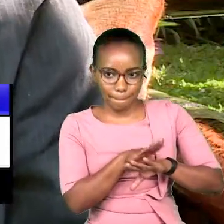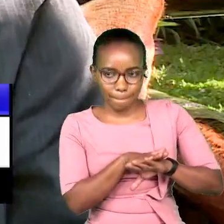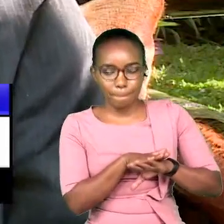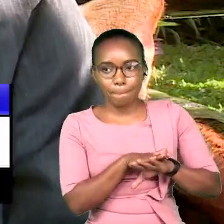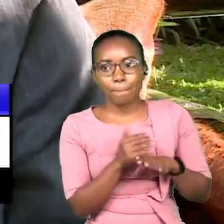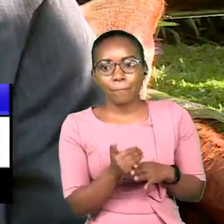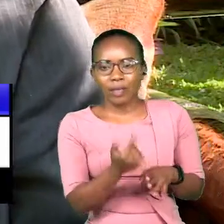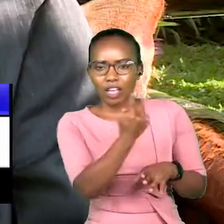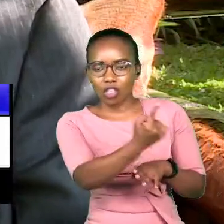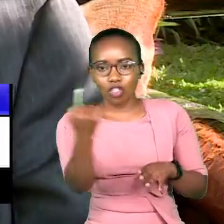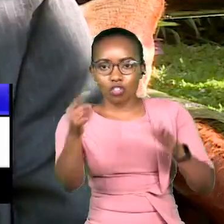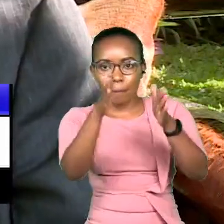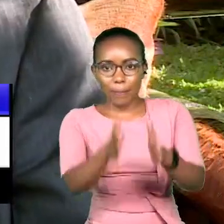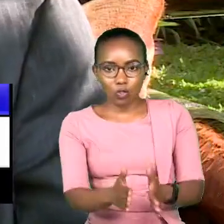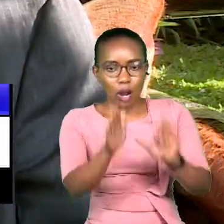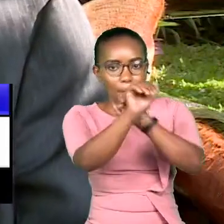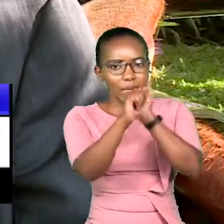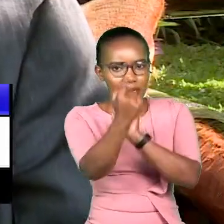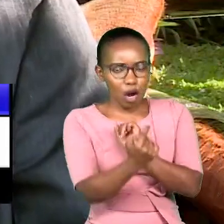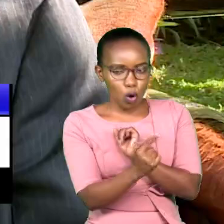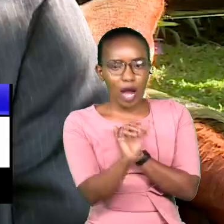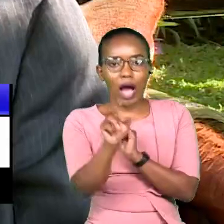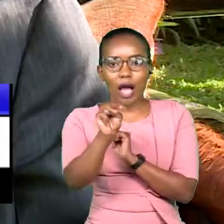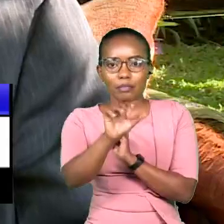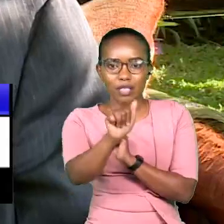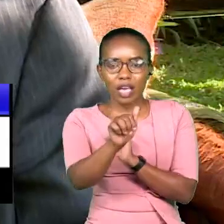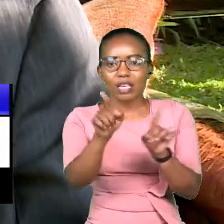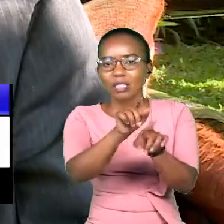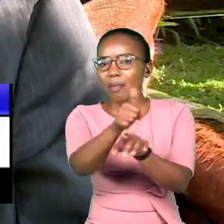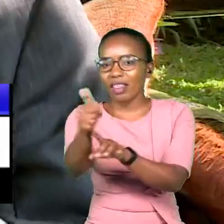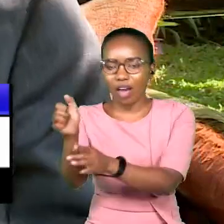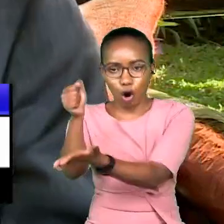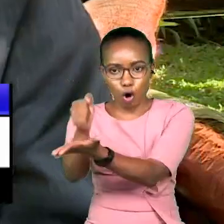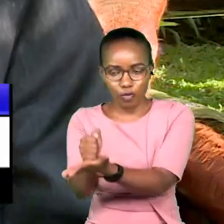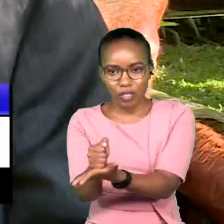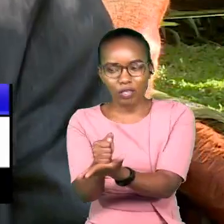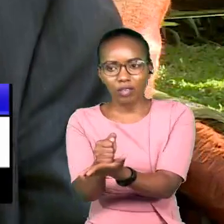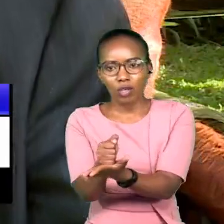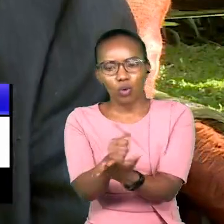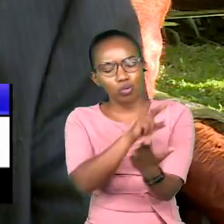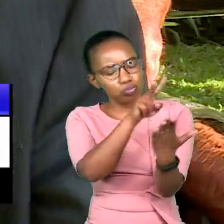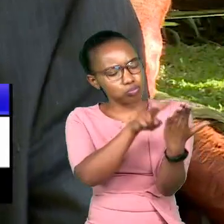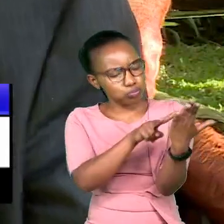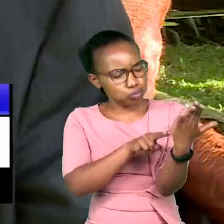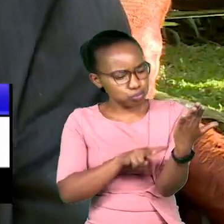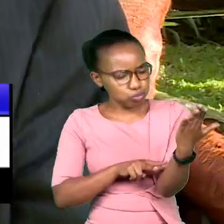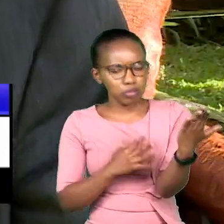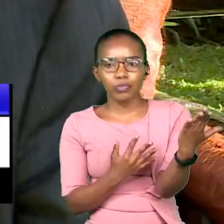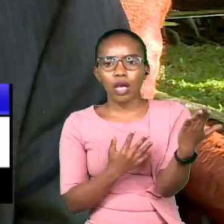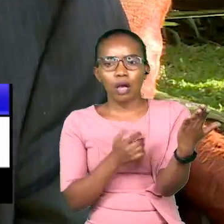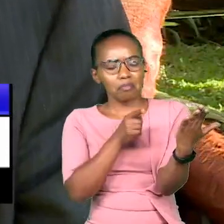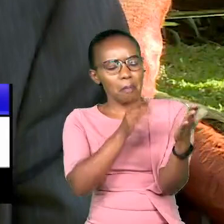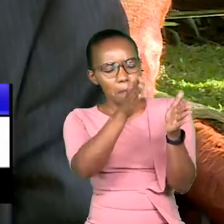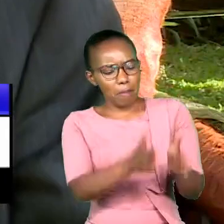record of everyone, not just the presidency, but right from the MCAs and other offices. Let's look at at who the